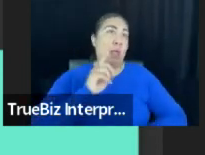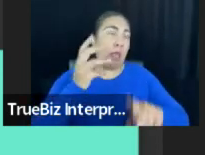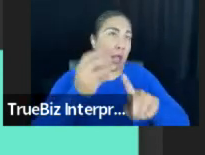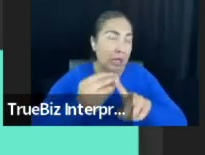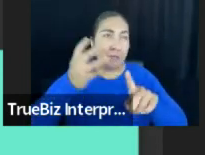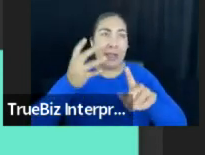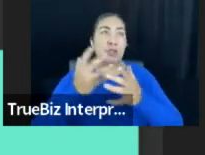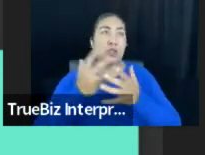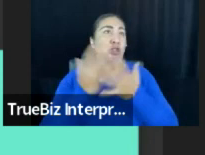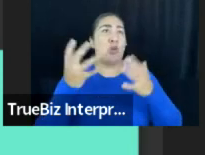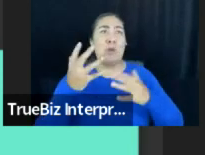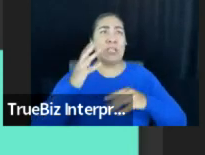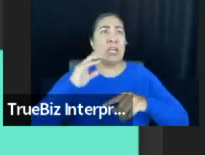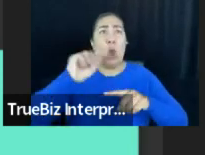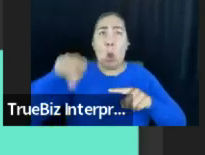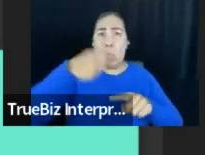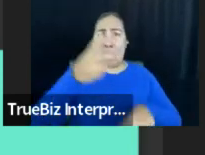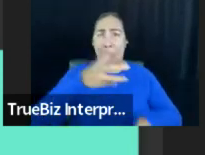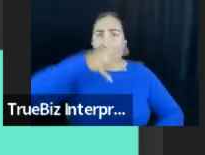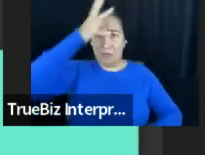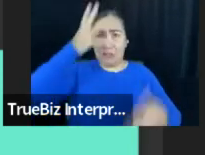than parents.